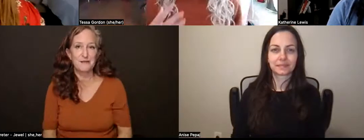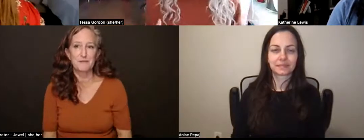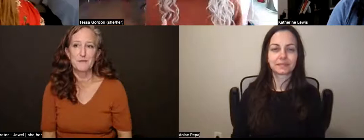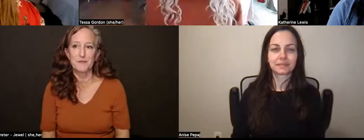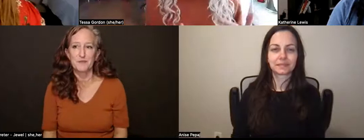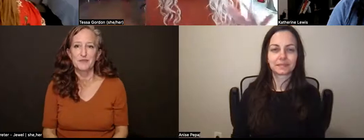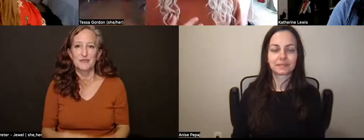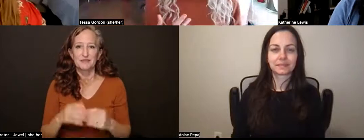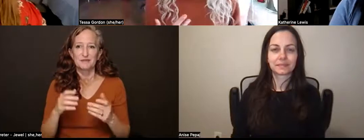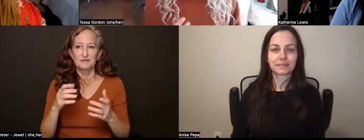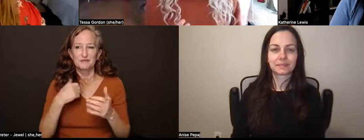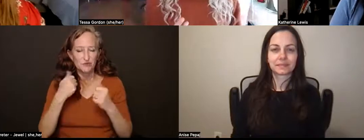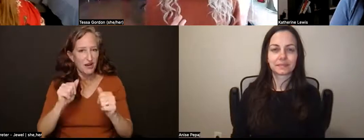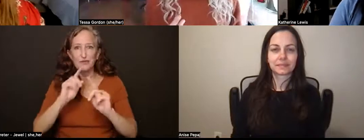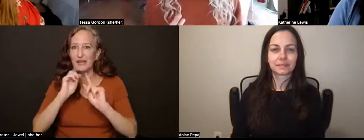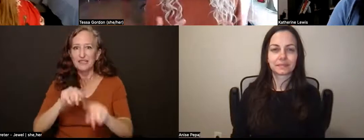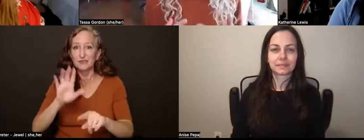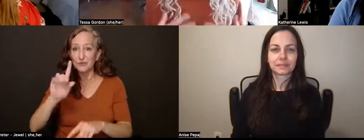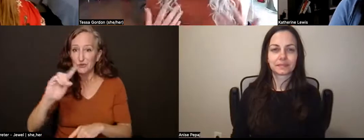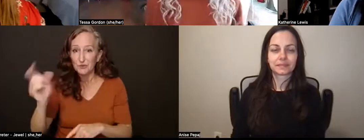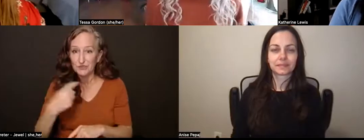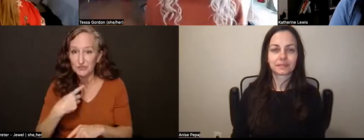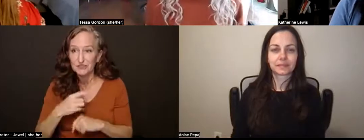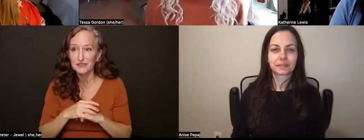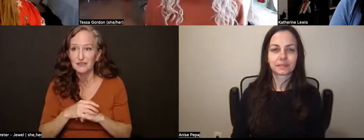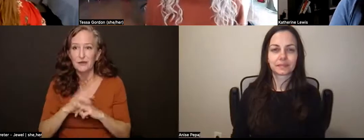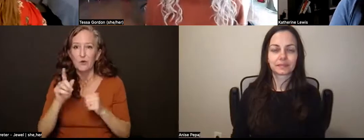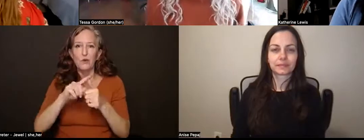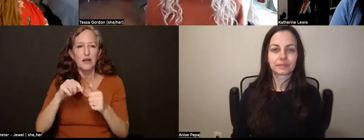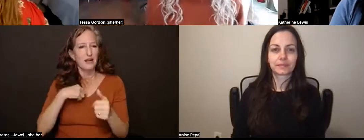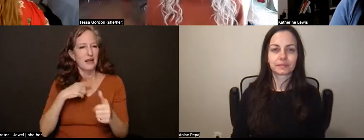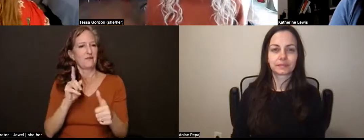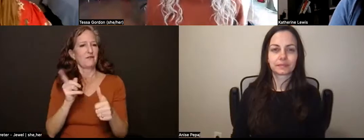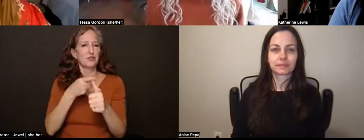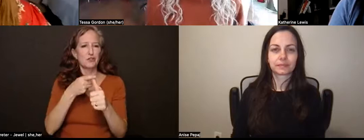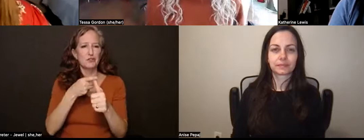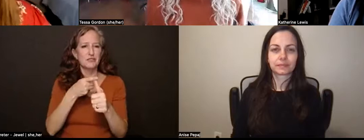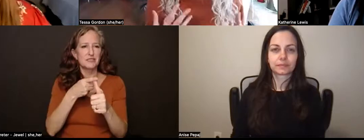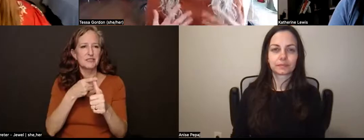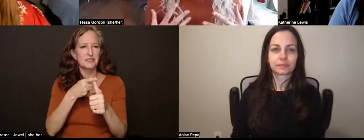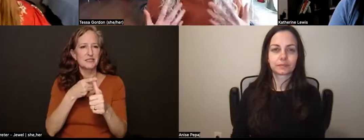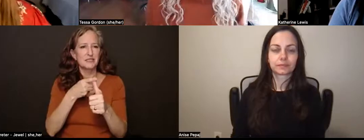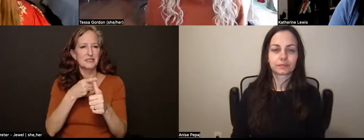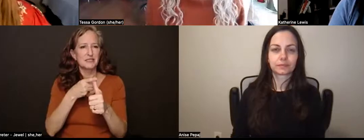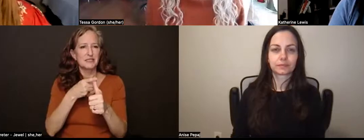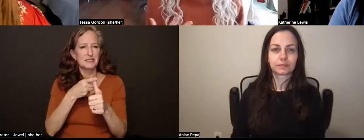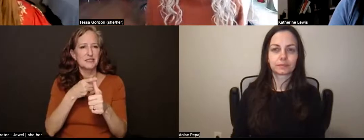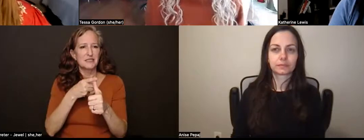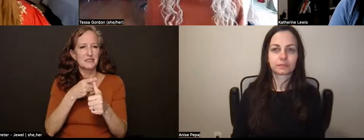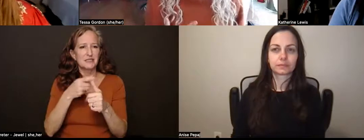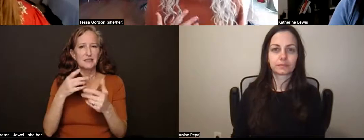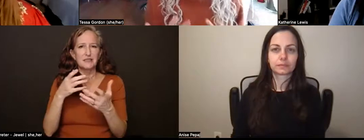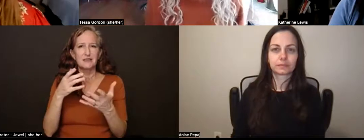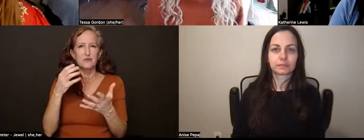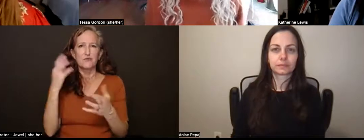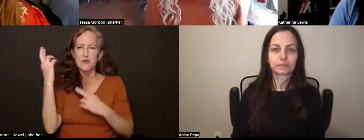think also at the beginning how to answer this, and when did I first get moved to know I wanted to speak and kind of advocate